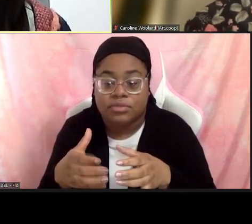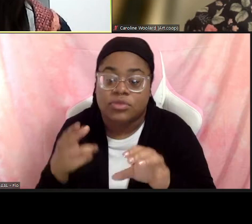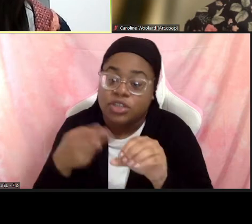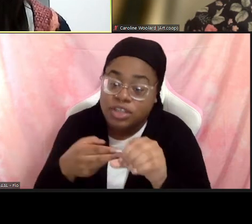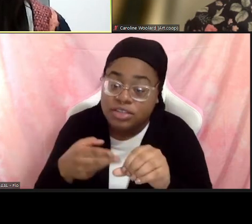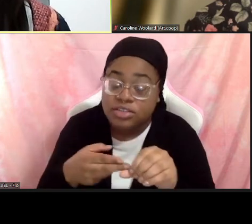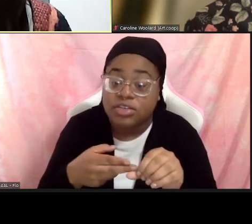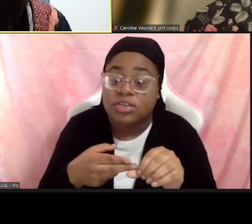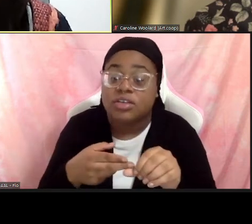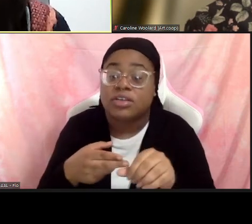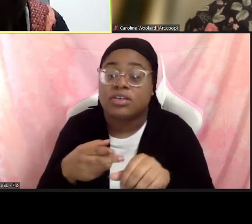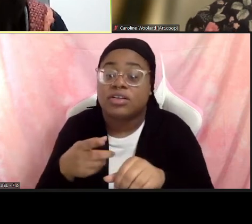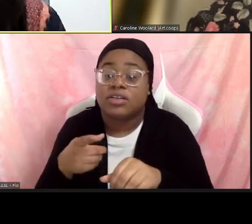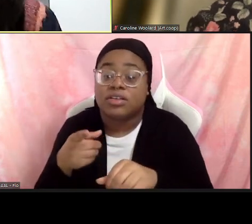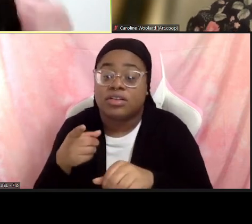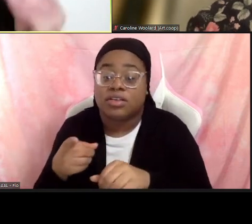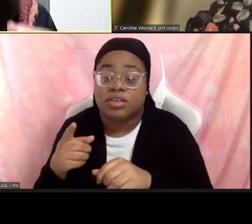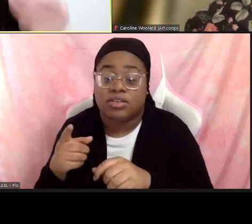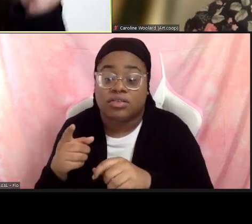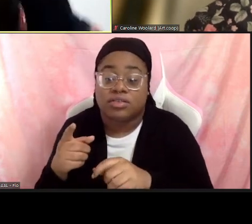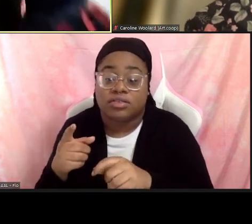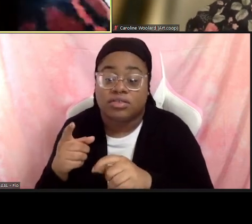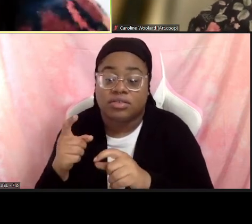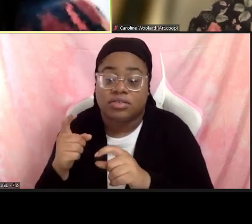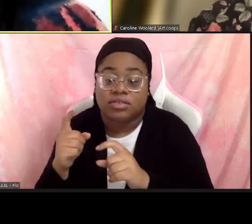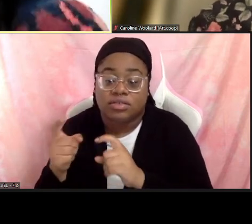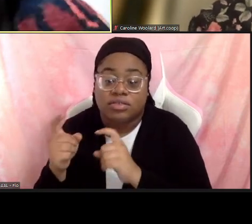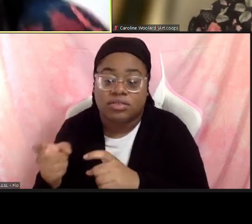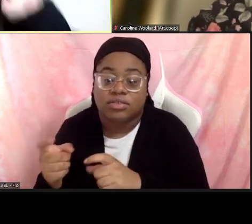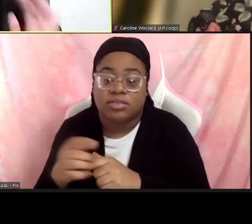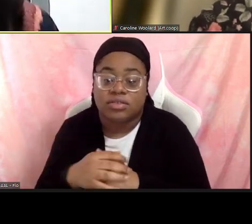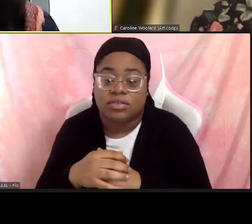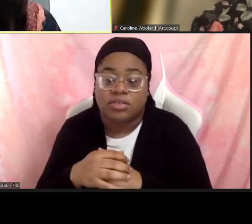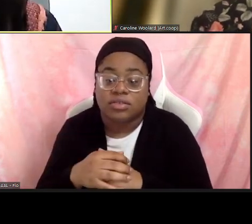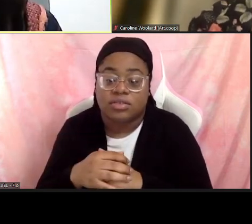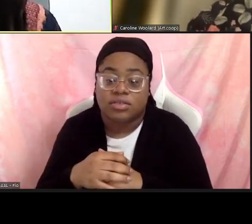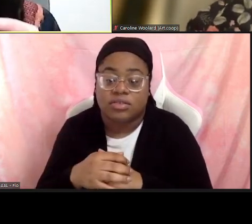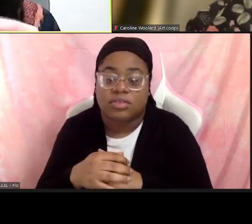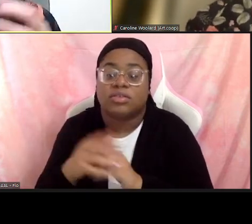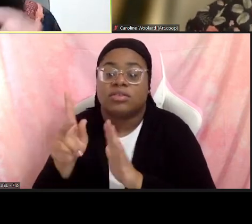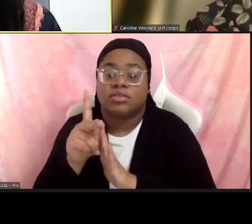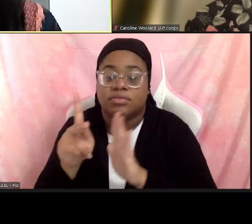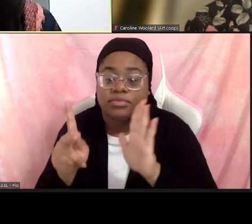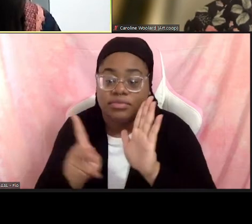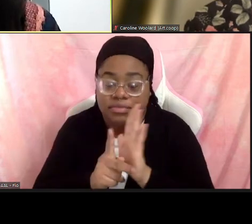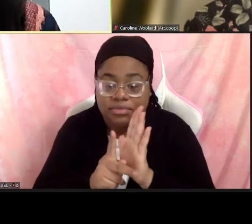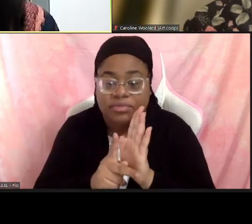social interaction, and the innovation. These were like the principal